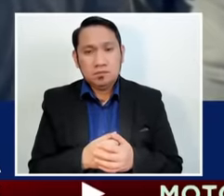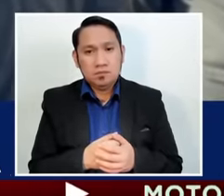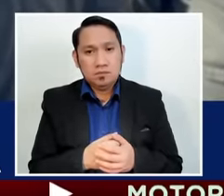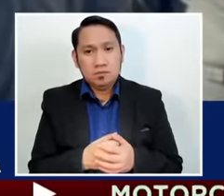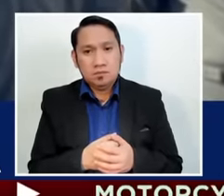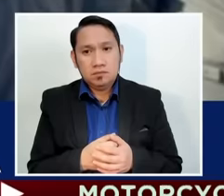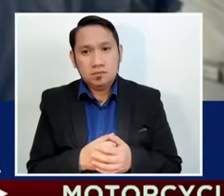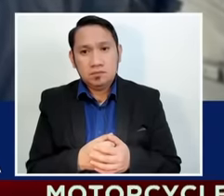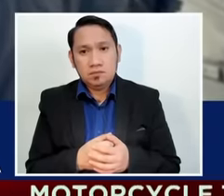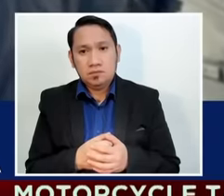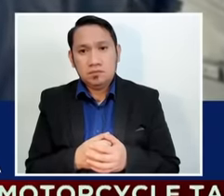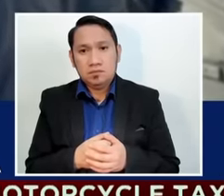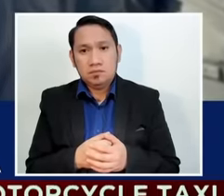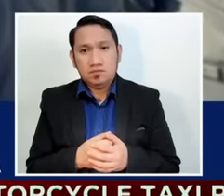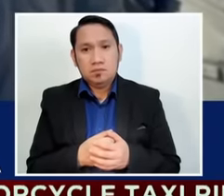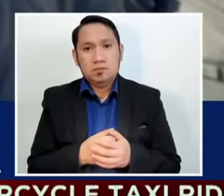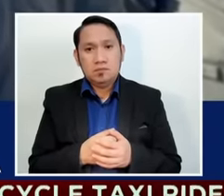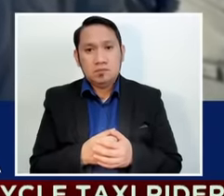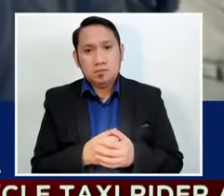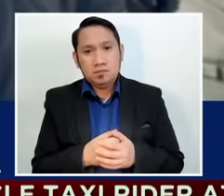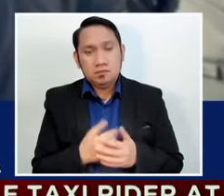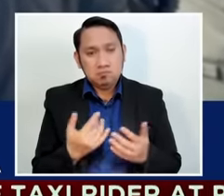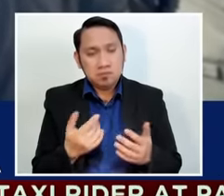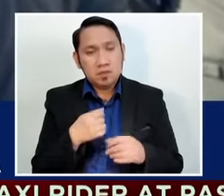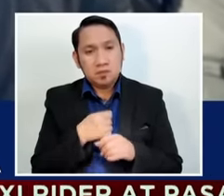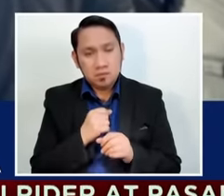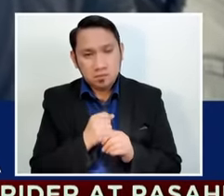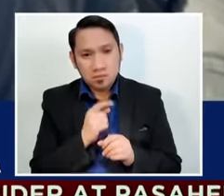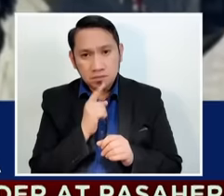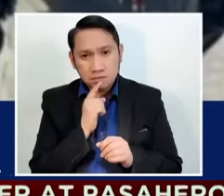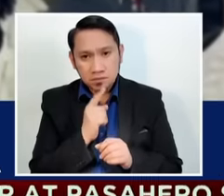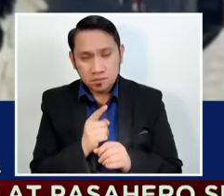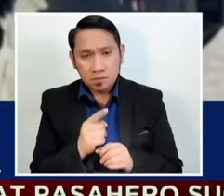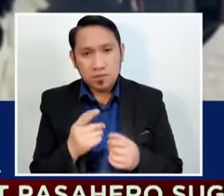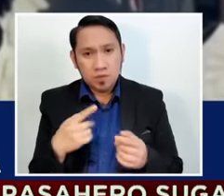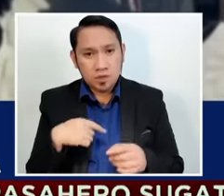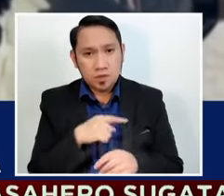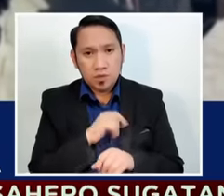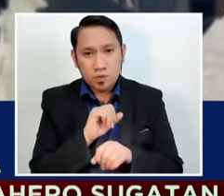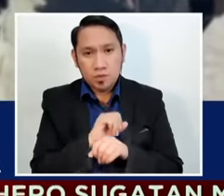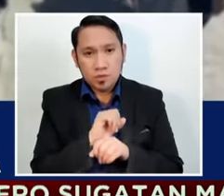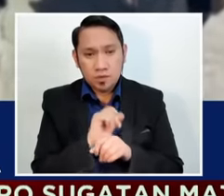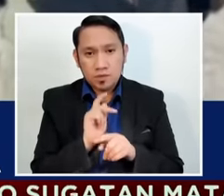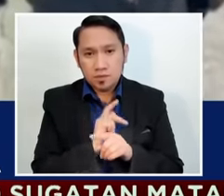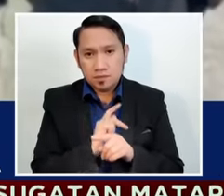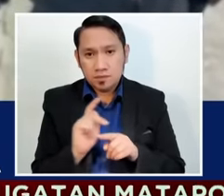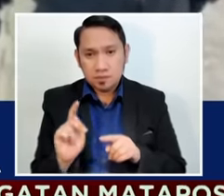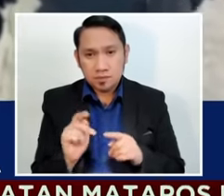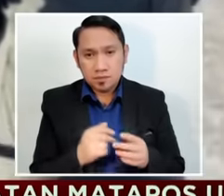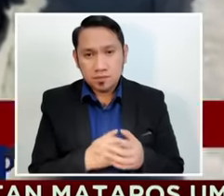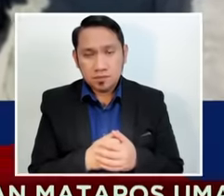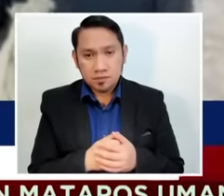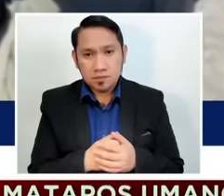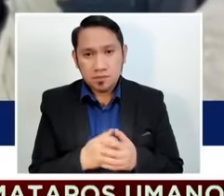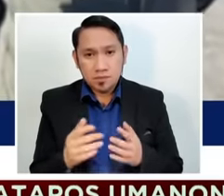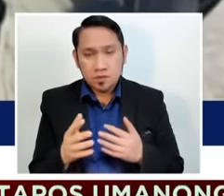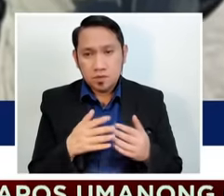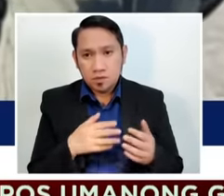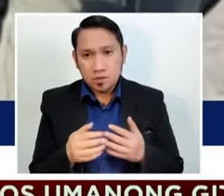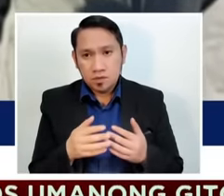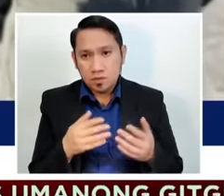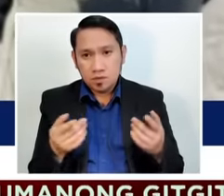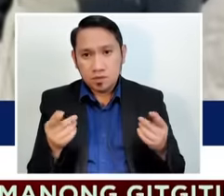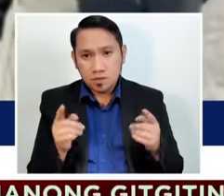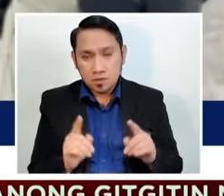while out on station and ensure that they're operated professionally. We're just prepared in case of any contingency if anybody does come up to intercept